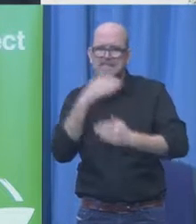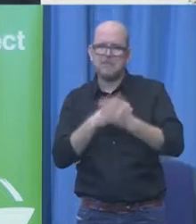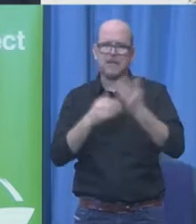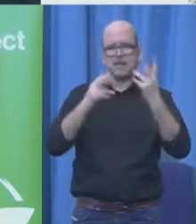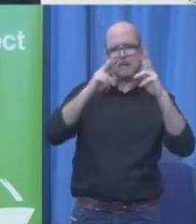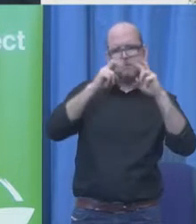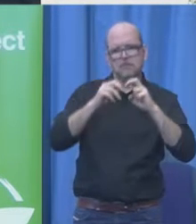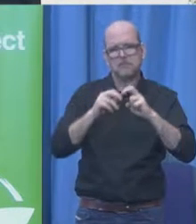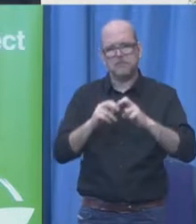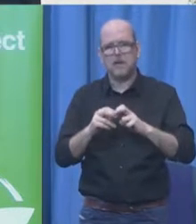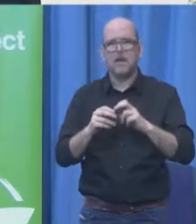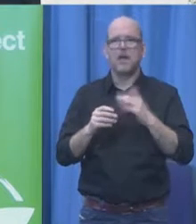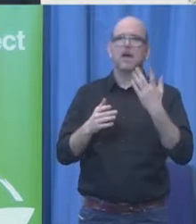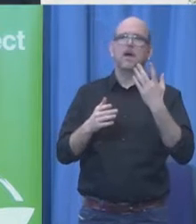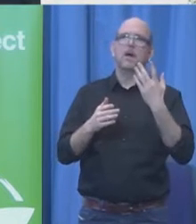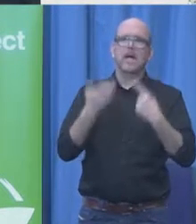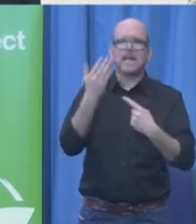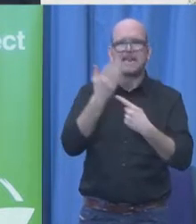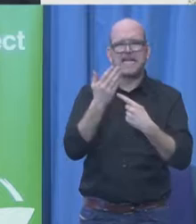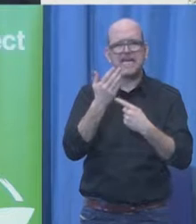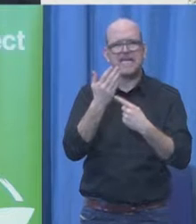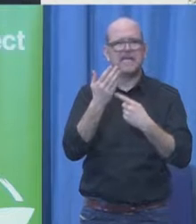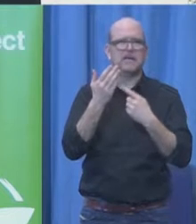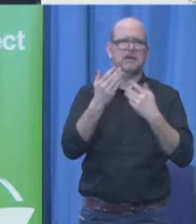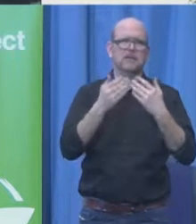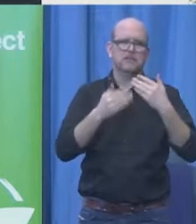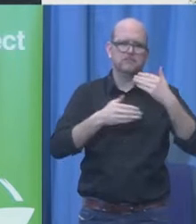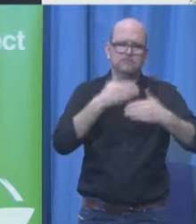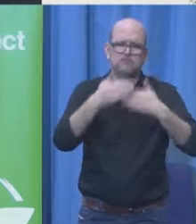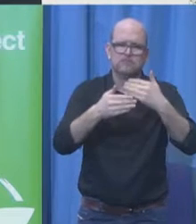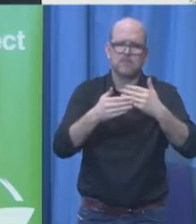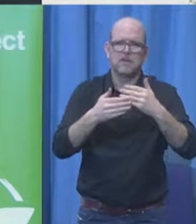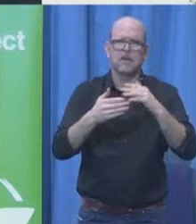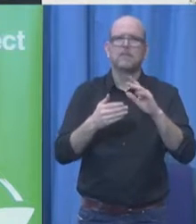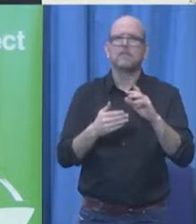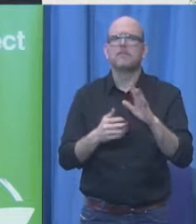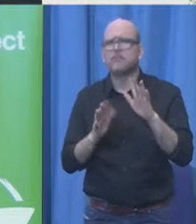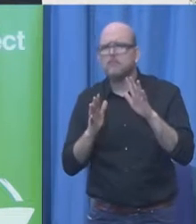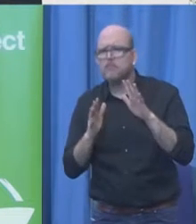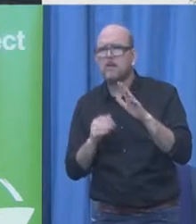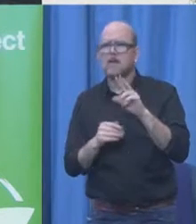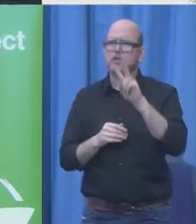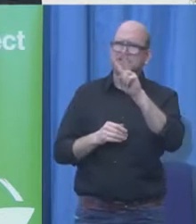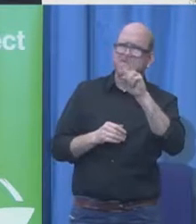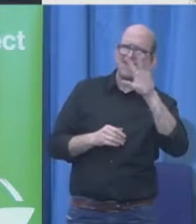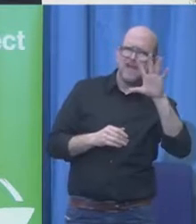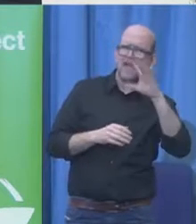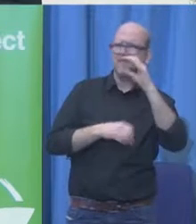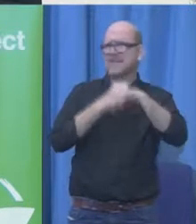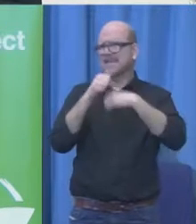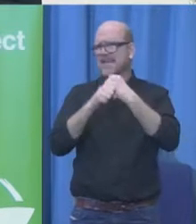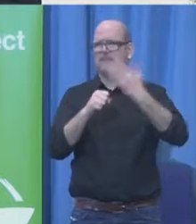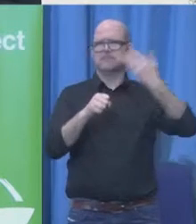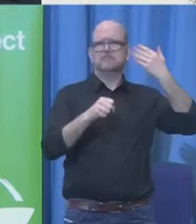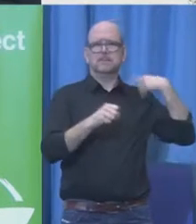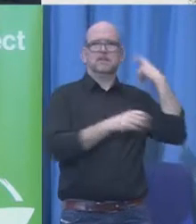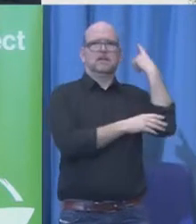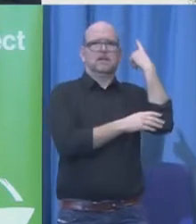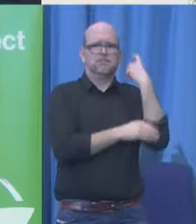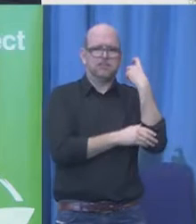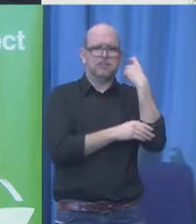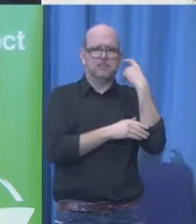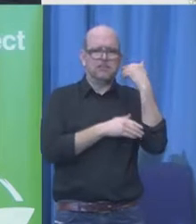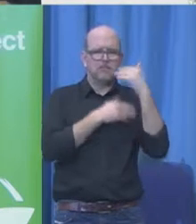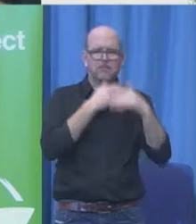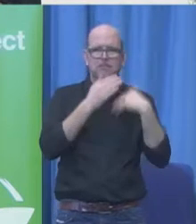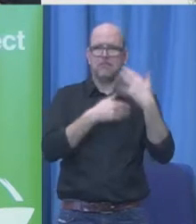some 25 years ago at the European Commission. And from there, I've moved into policy and legislation.